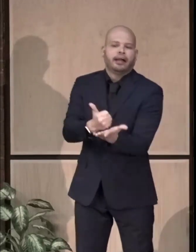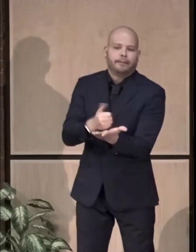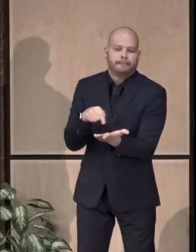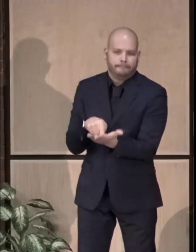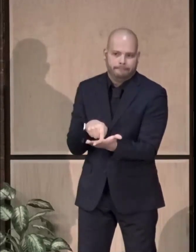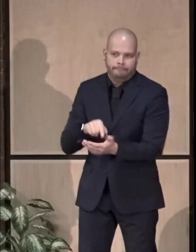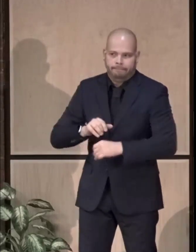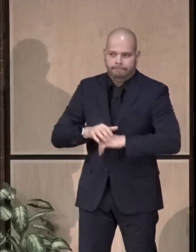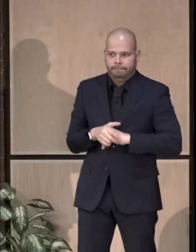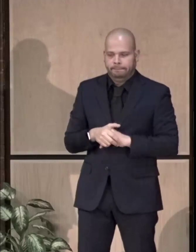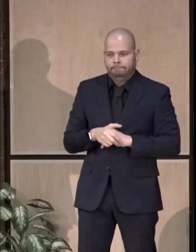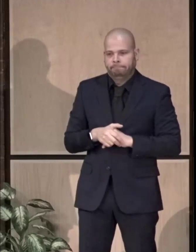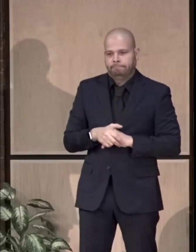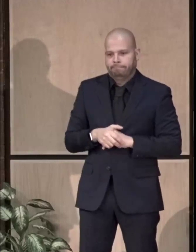Okay.